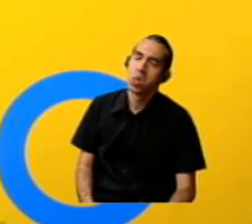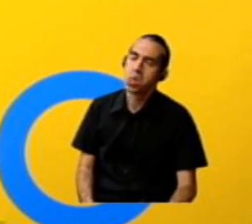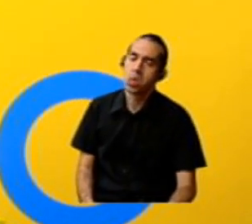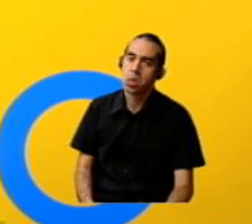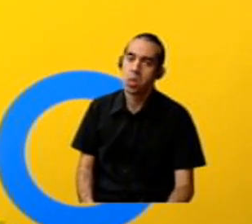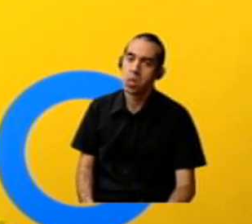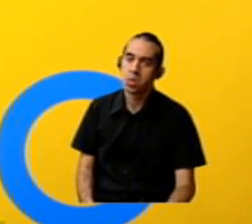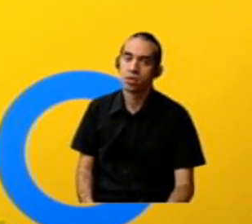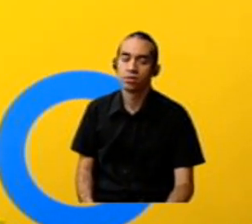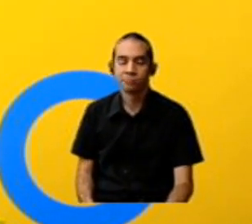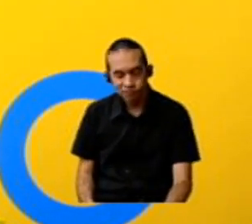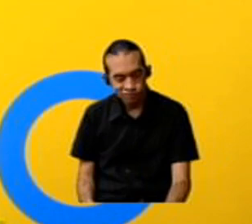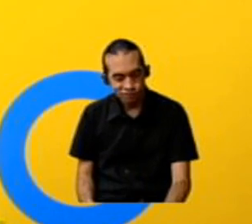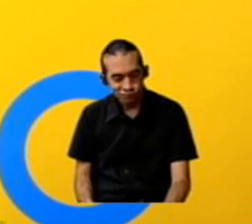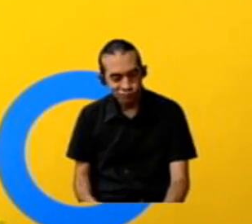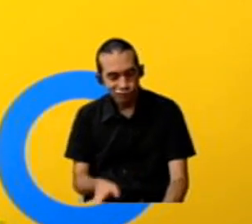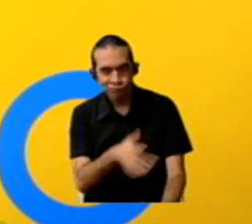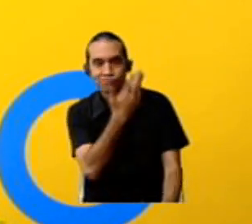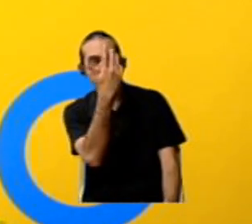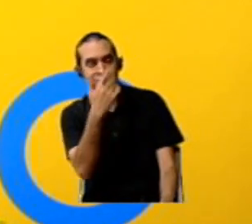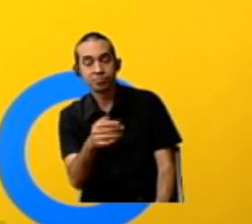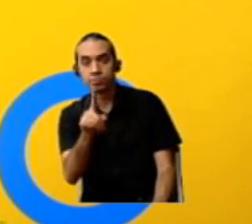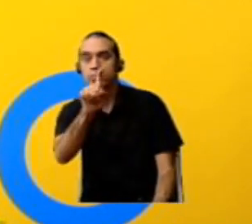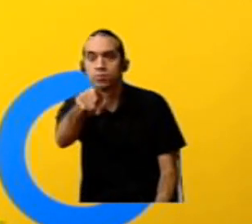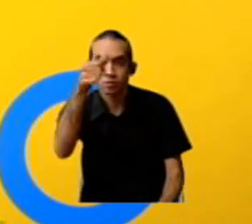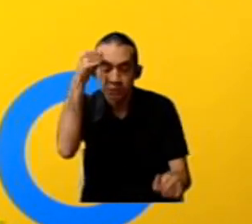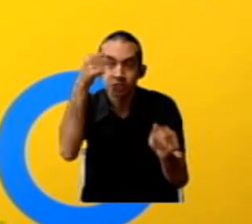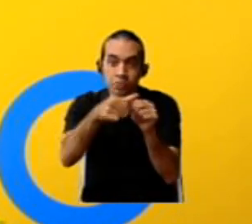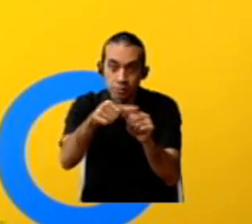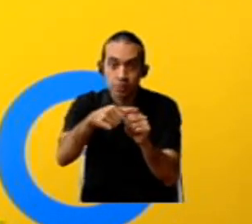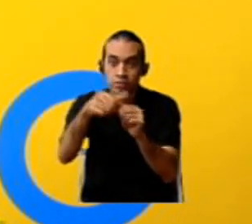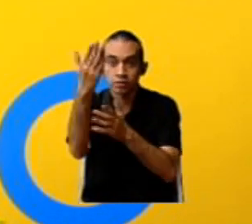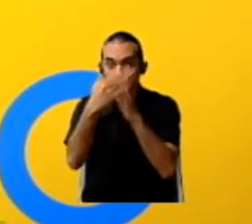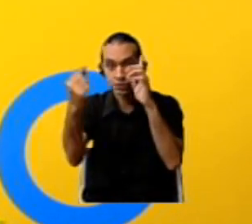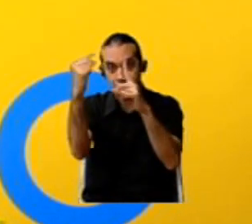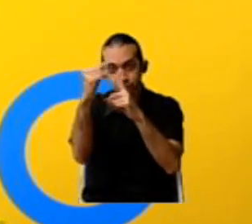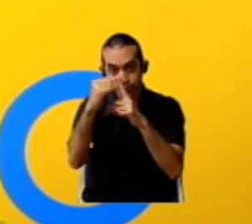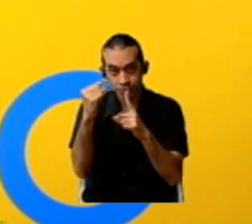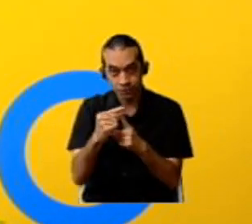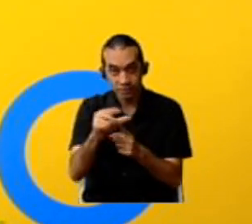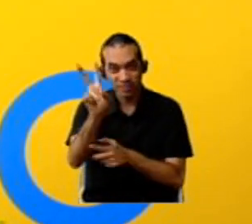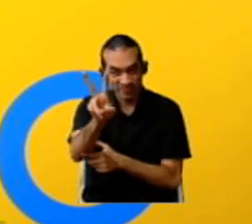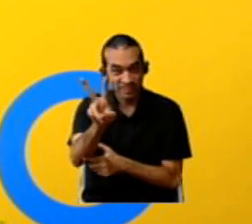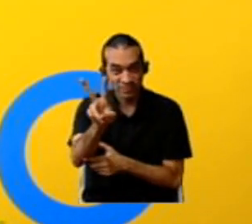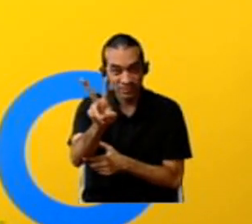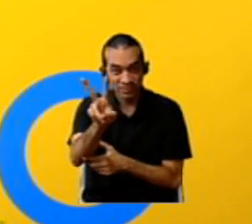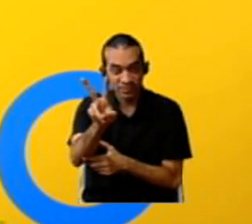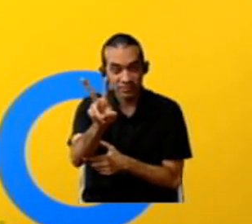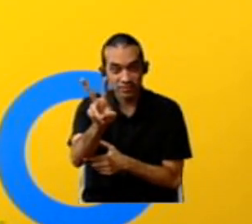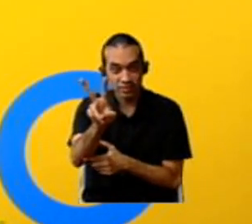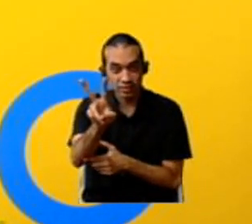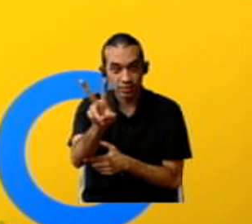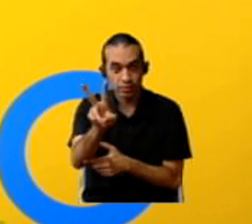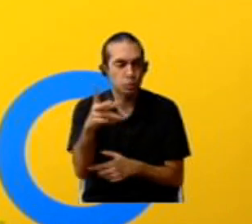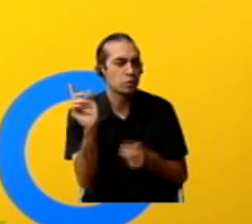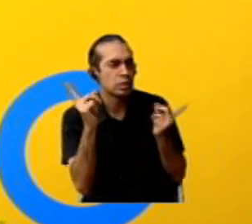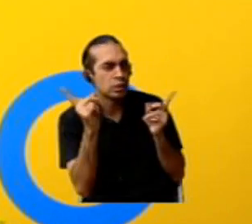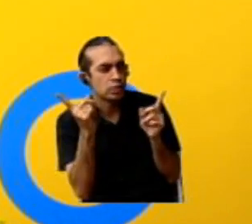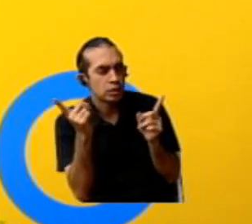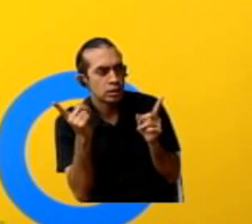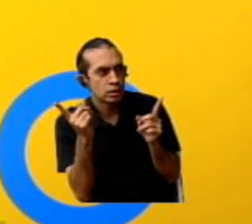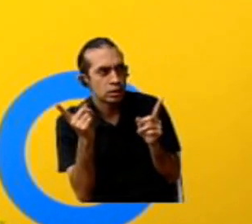No. Oh, do you remember what words begin with V? Which ones?